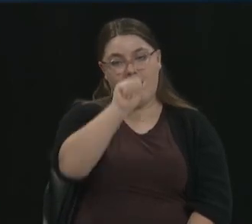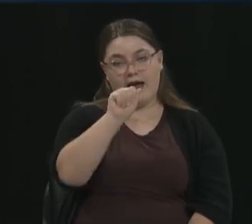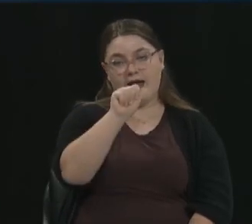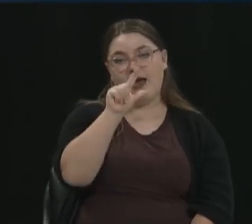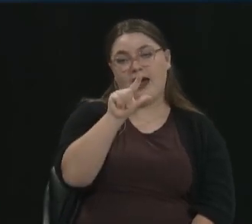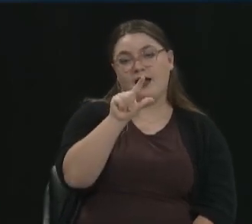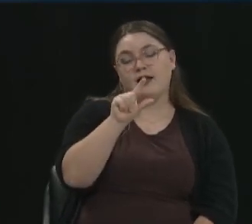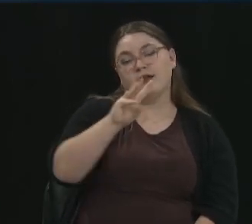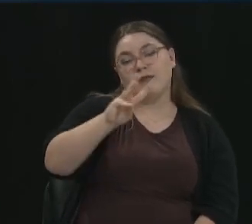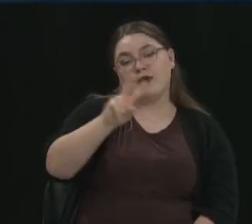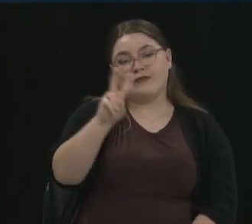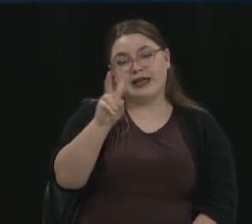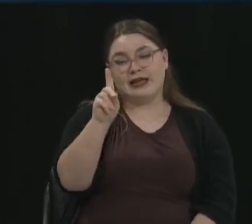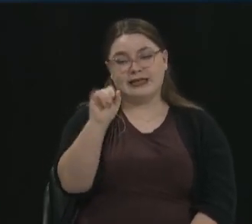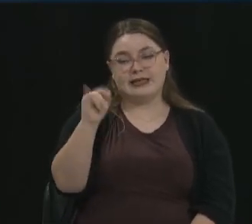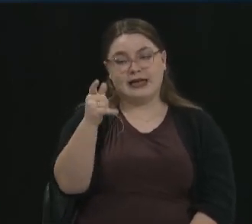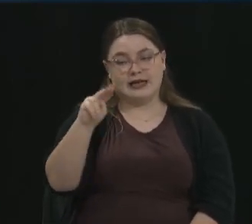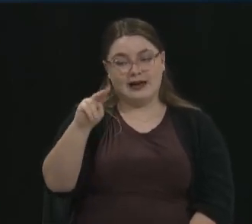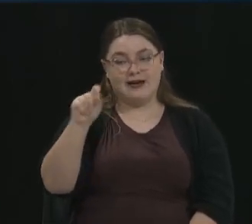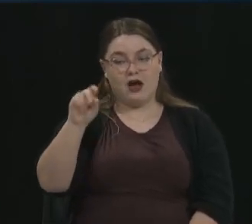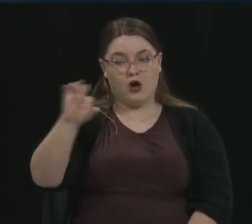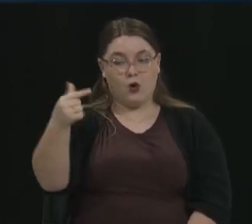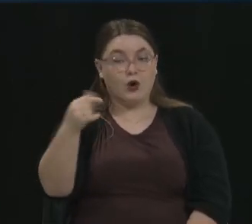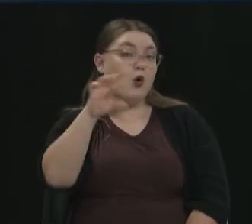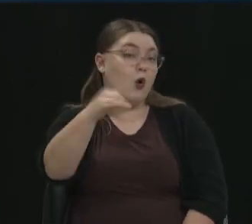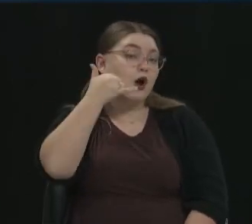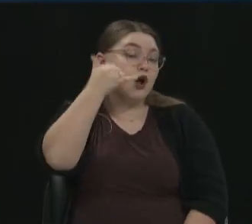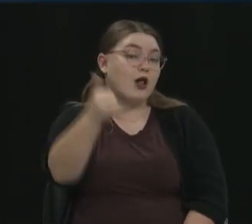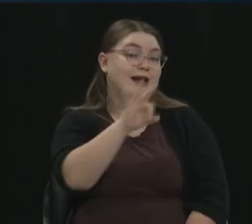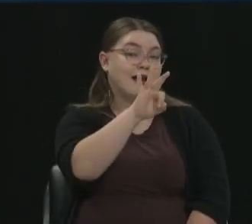league@lwvdayton.org or by calling our office at